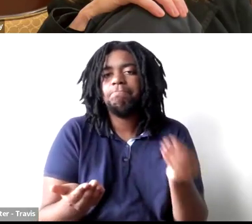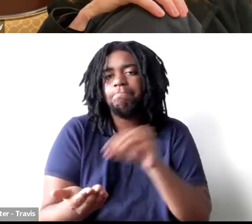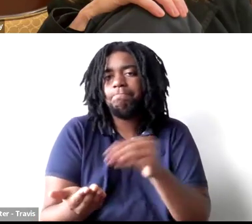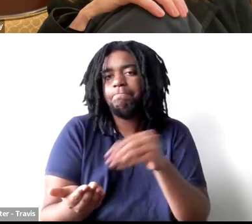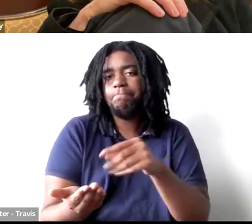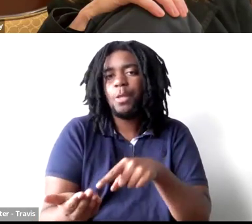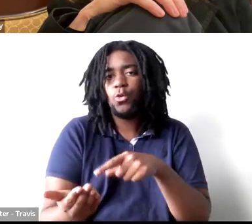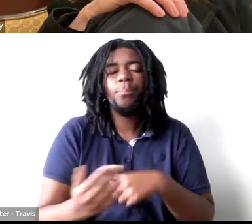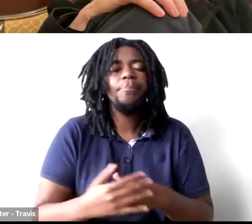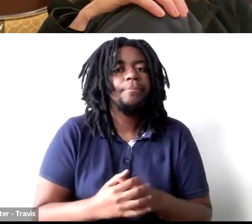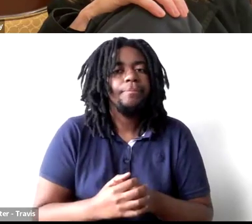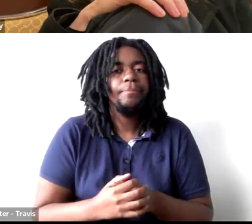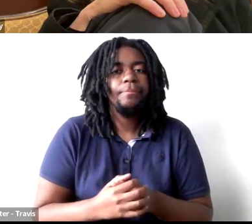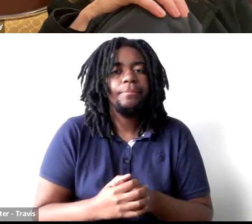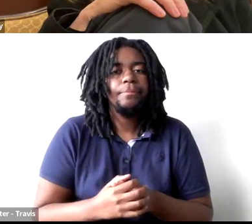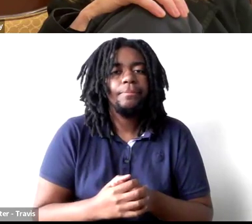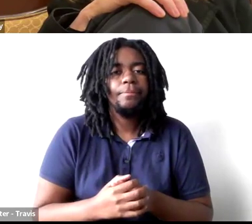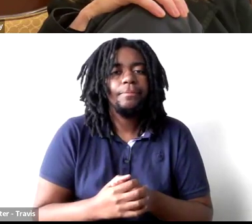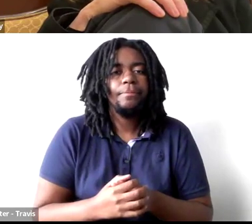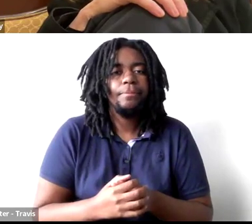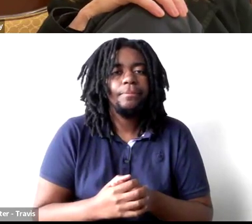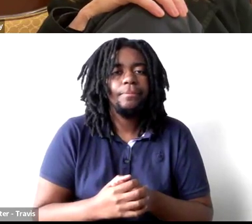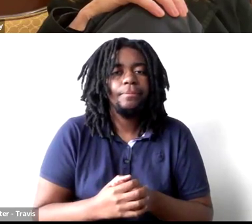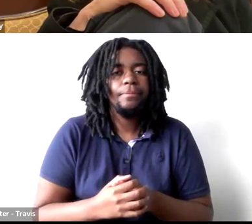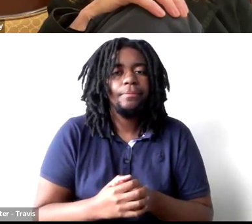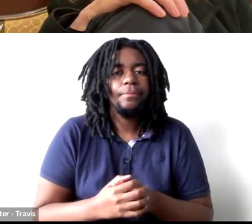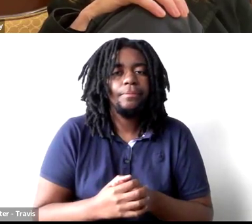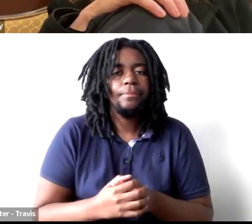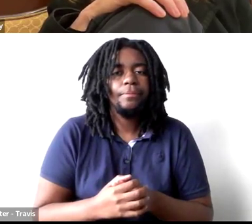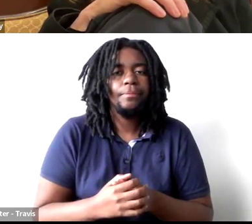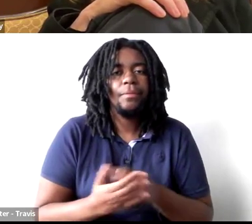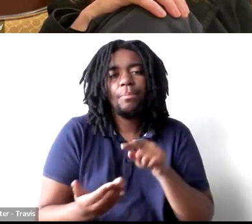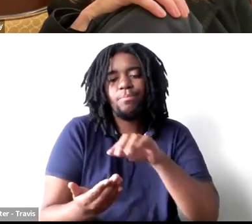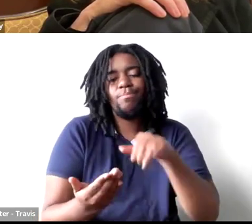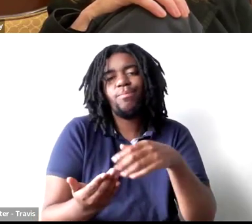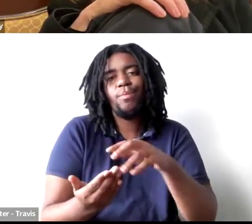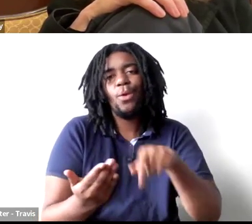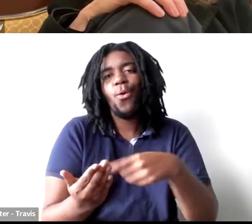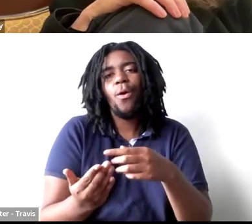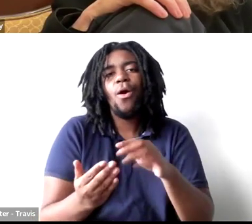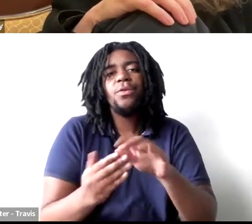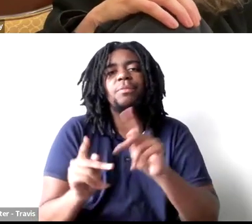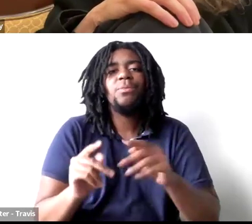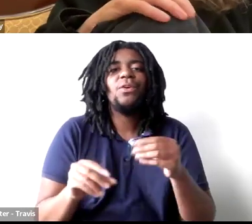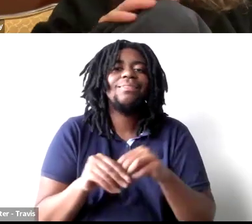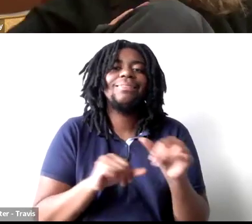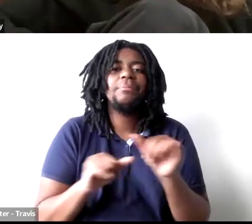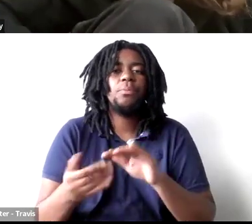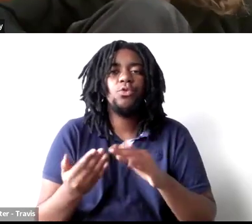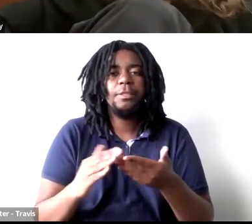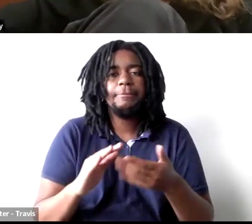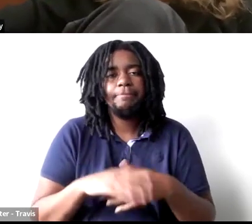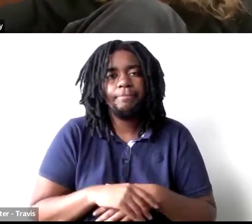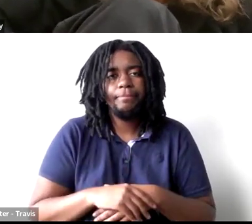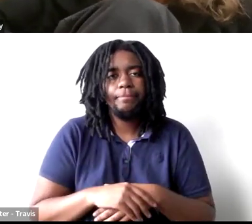Okay, well, let me all within the same community, so to speak. Okay, got it. Carol, I think we might